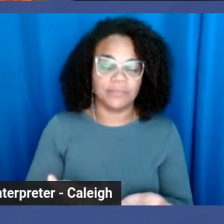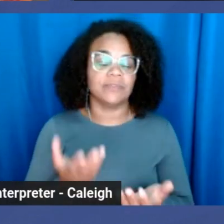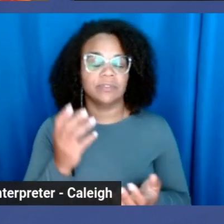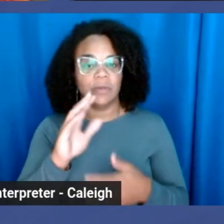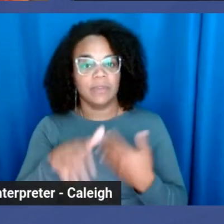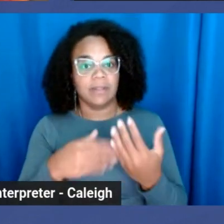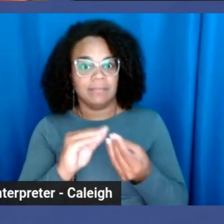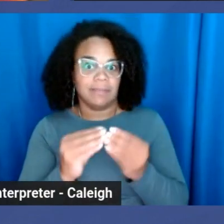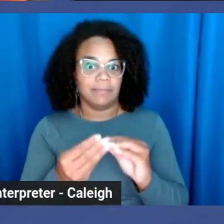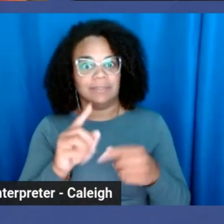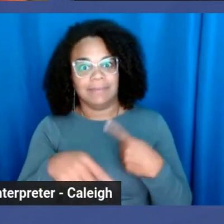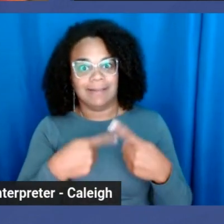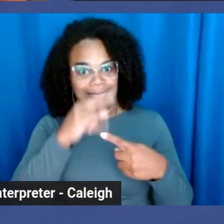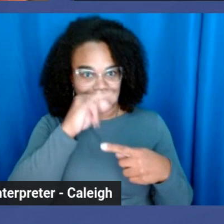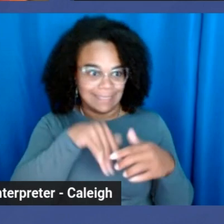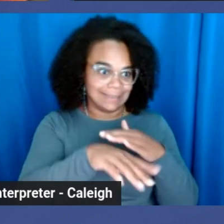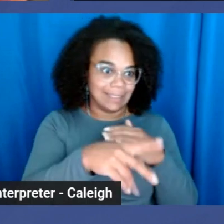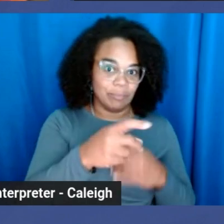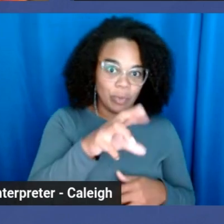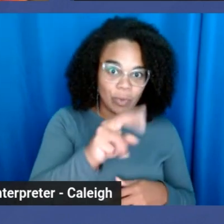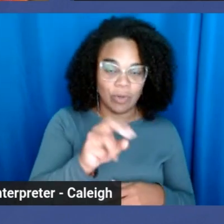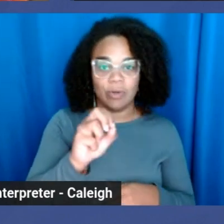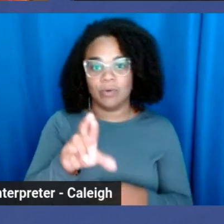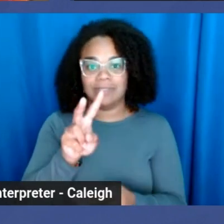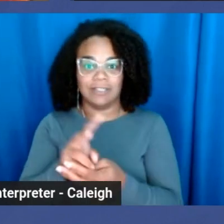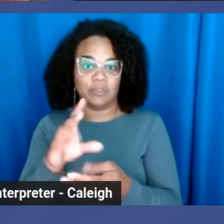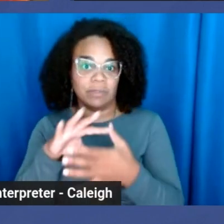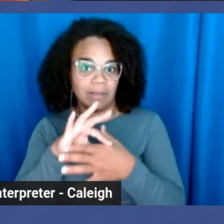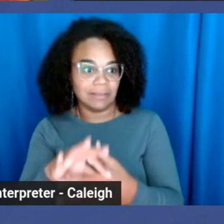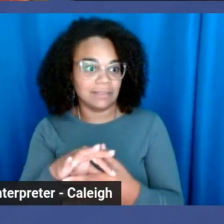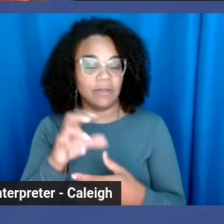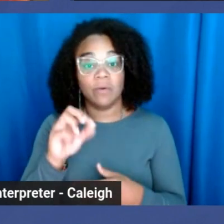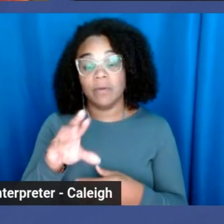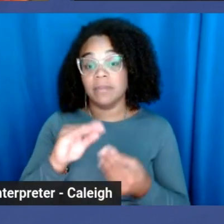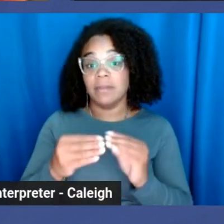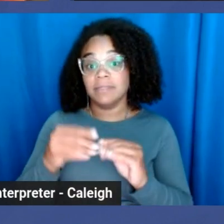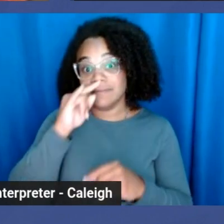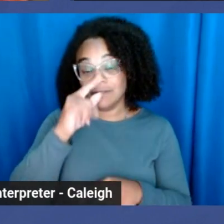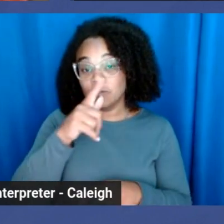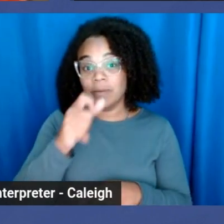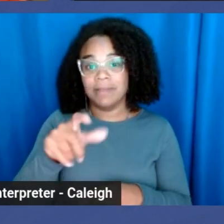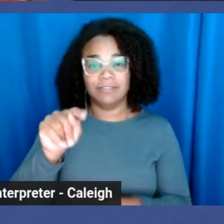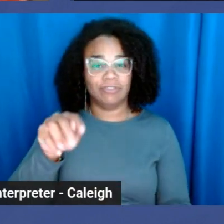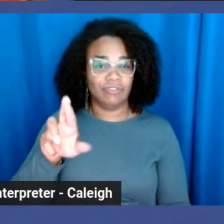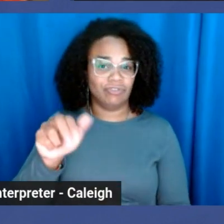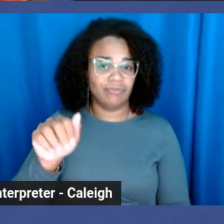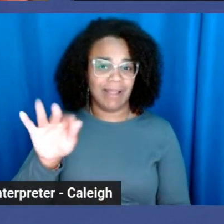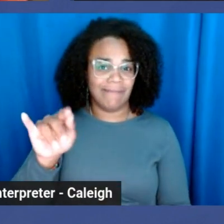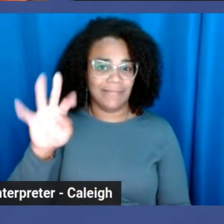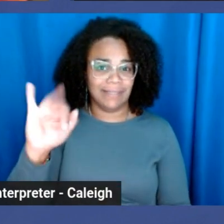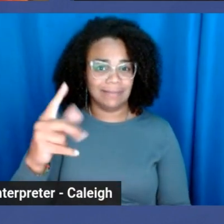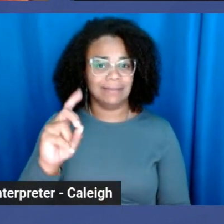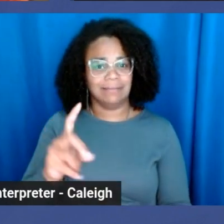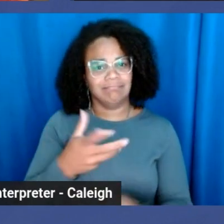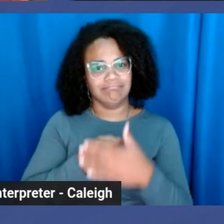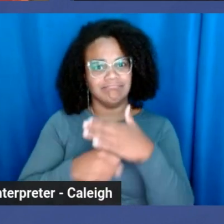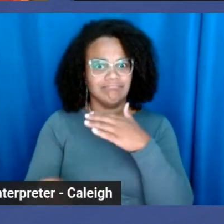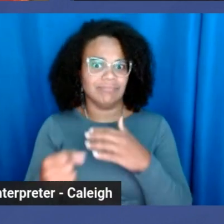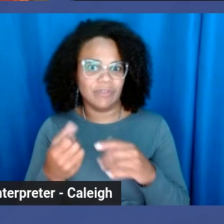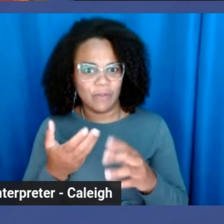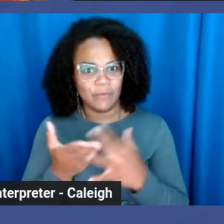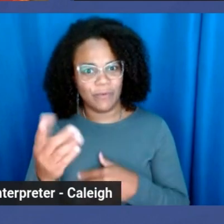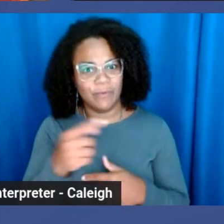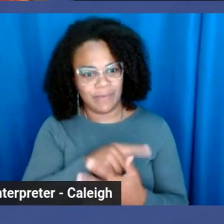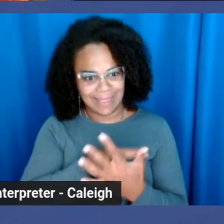sexual content, the numbers of kids being trafficked through these avenues, those are a lot of myths that we just don't really have